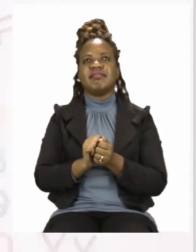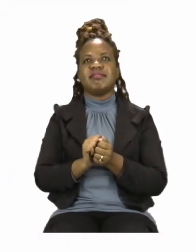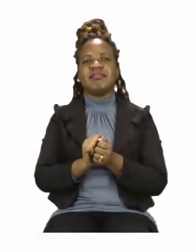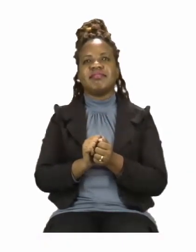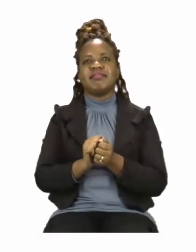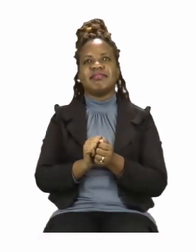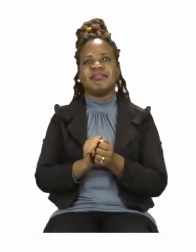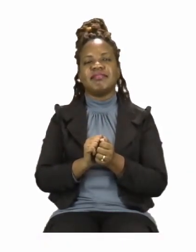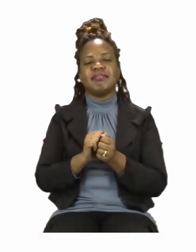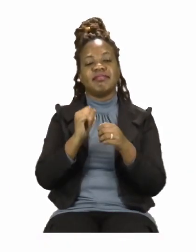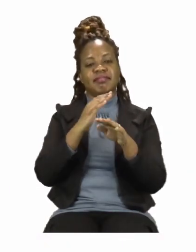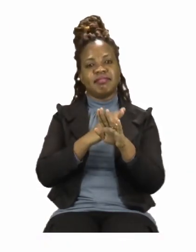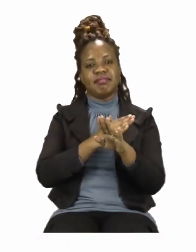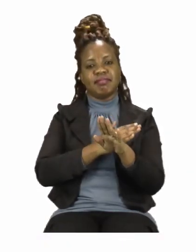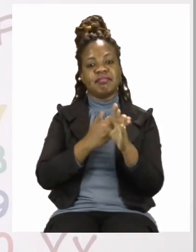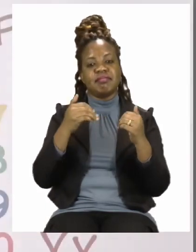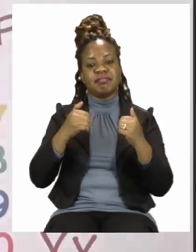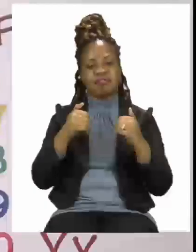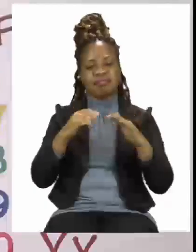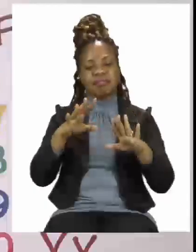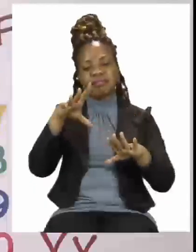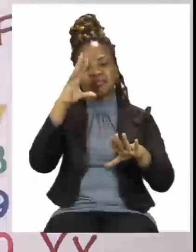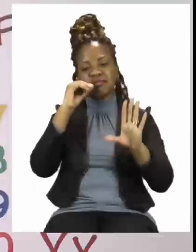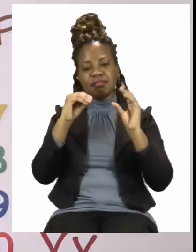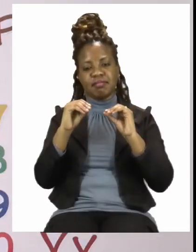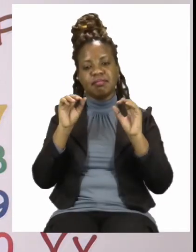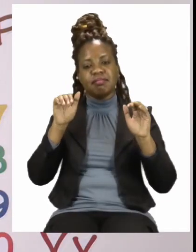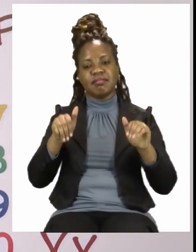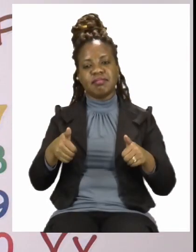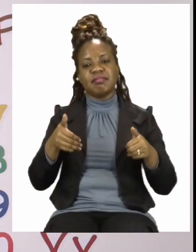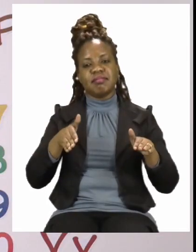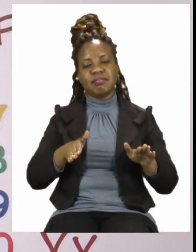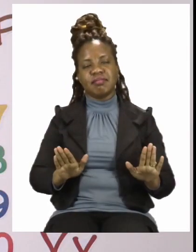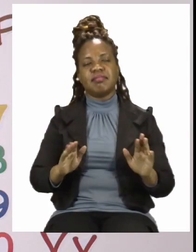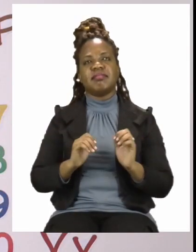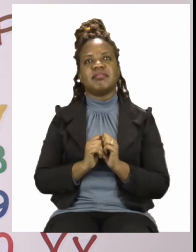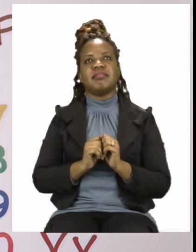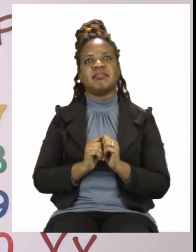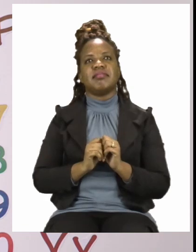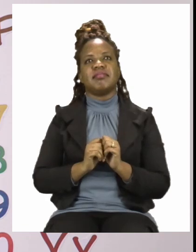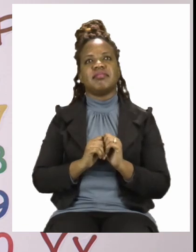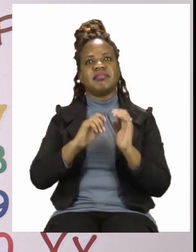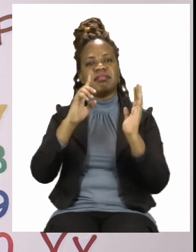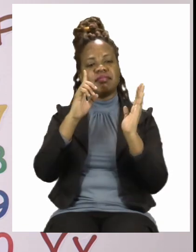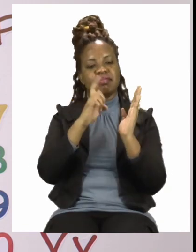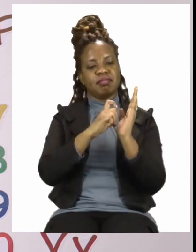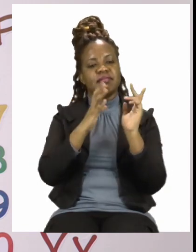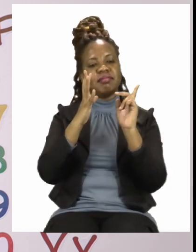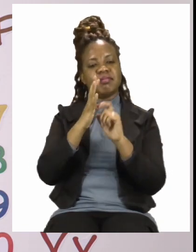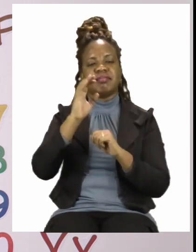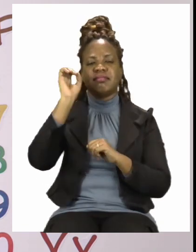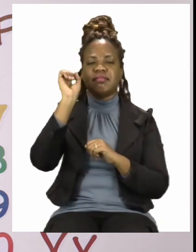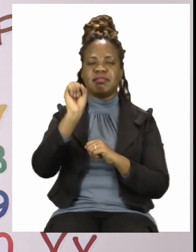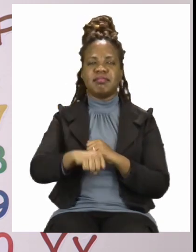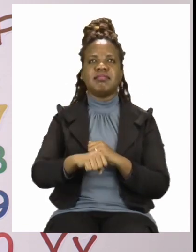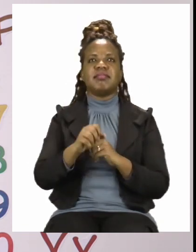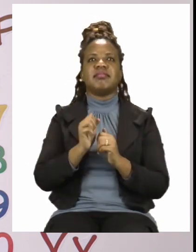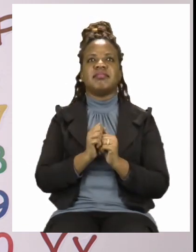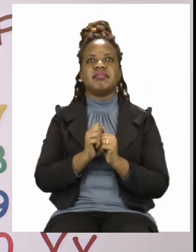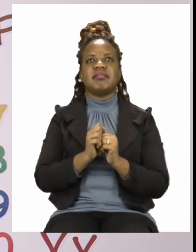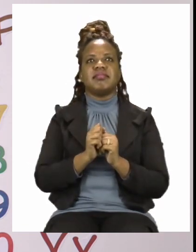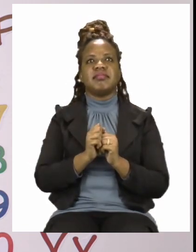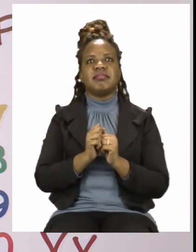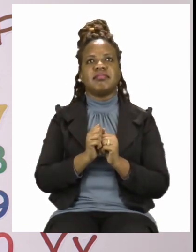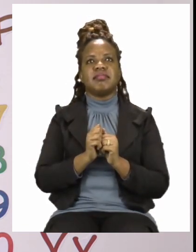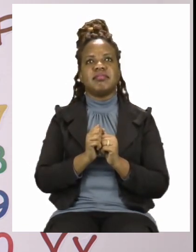cleanliness. And before we get into any lessons, boys and girls, we need to sanitize.